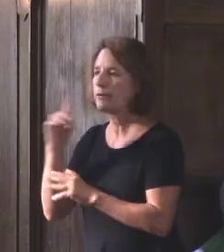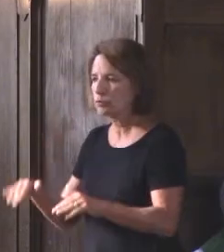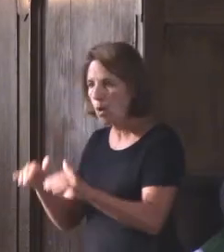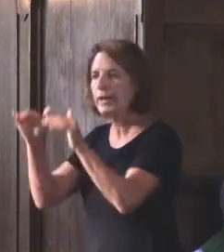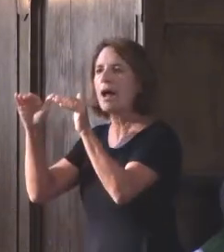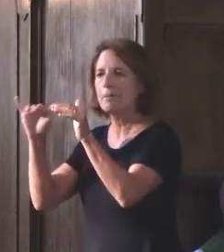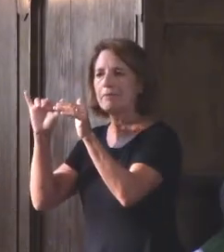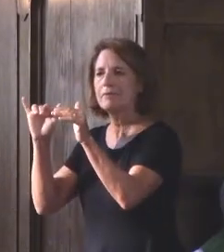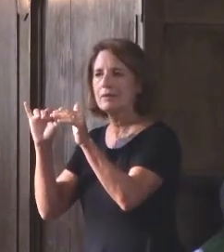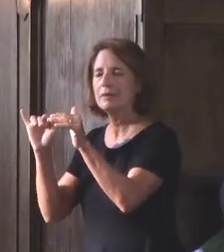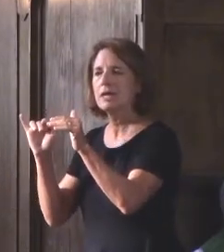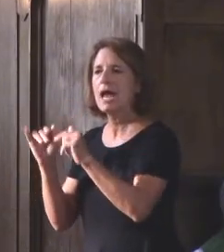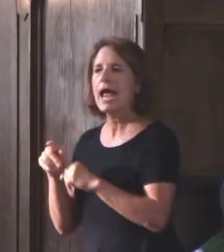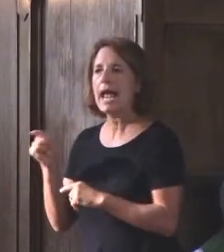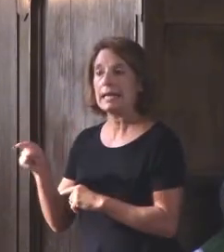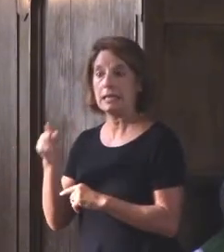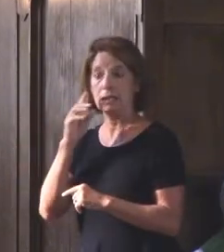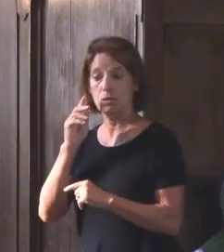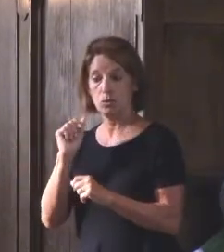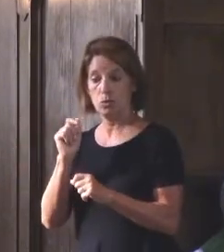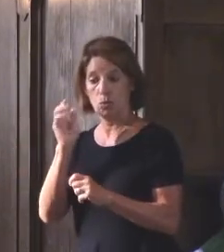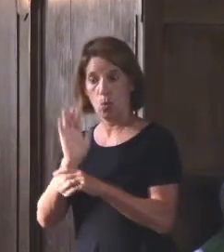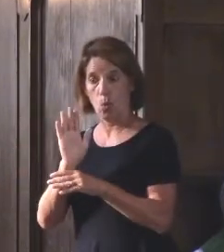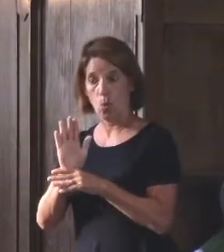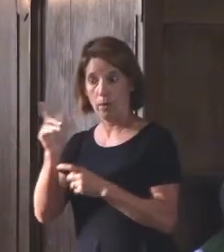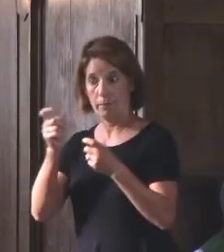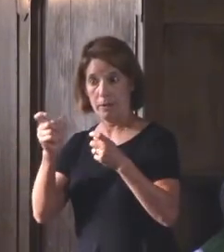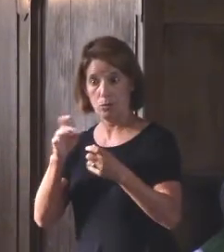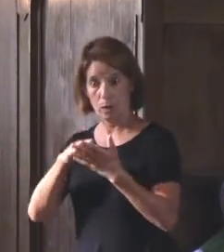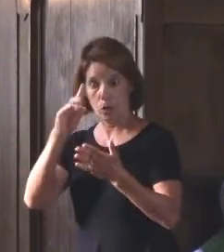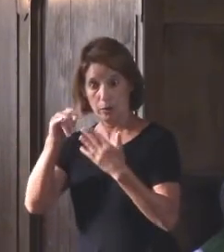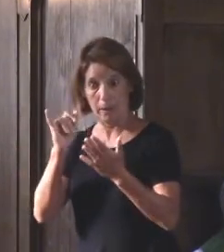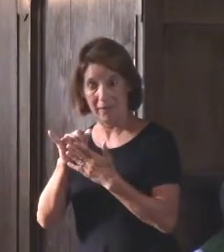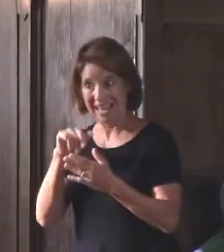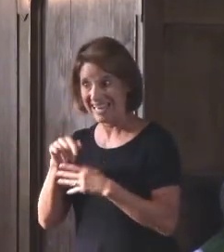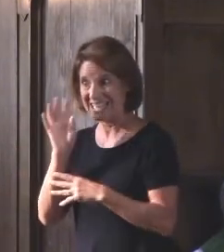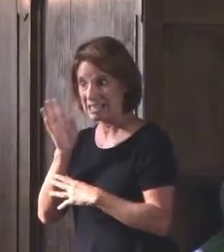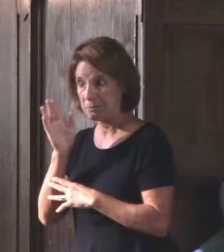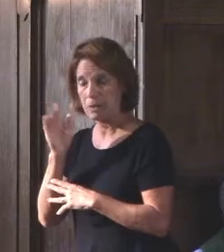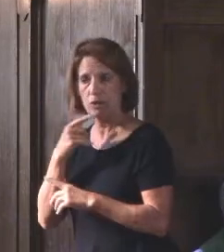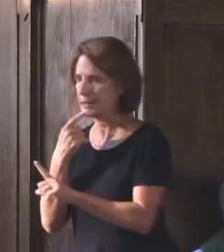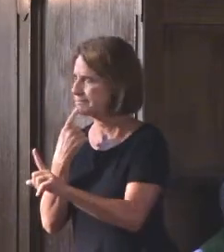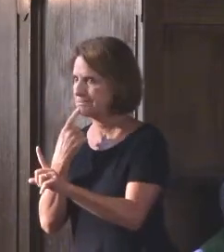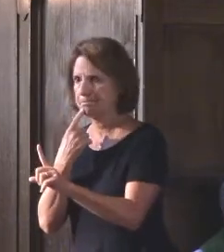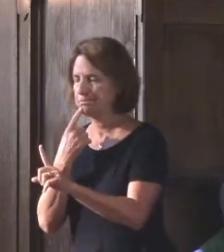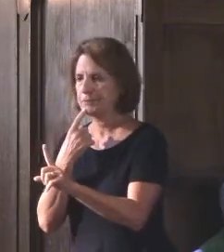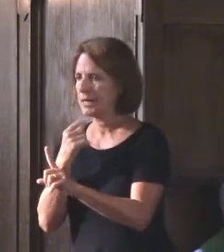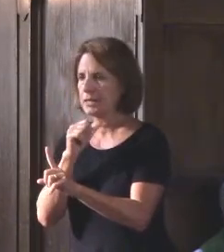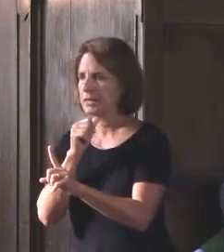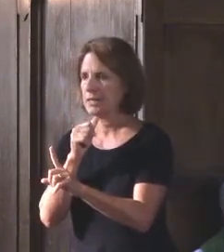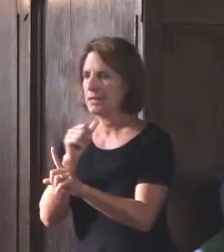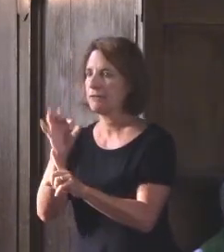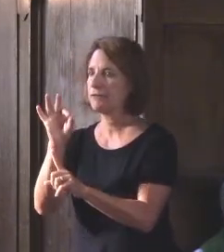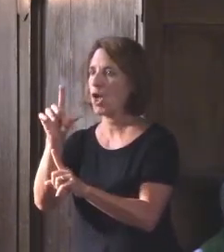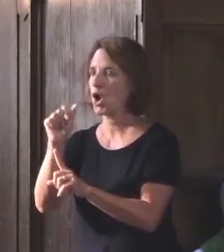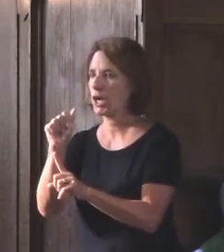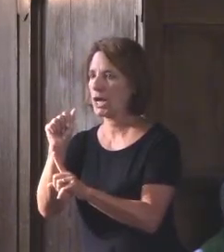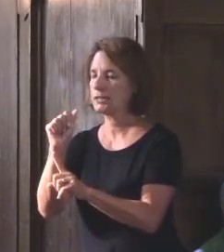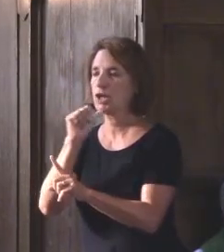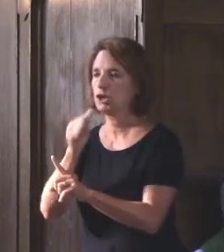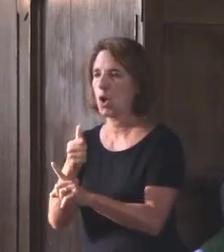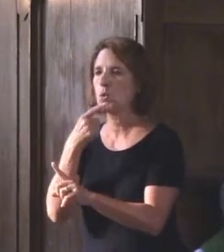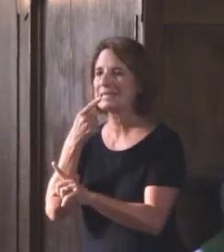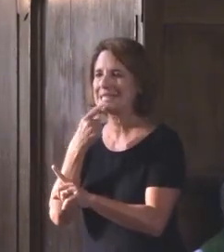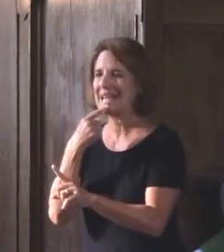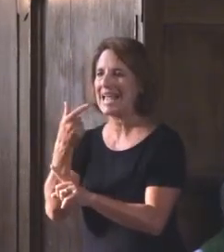teen. When the school administration learned about this, they decided it would constitute a violation of Florida's so-called Don't Say